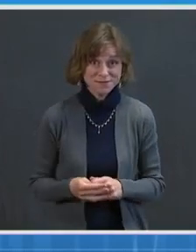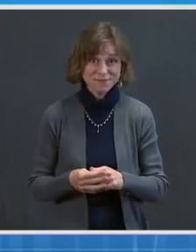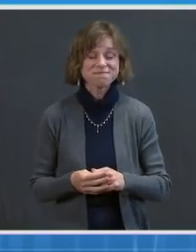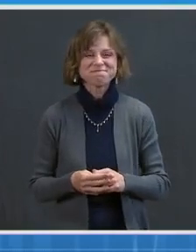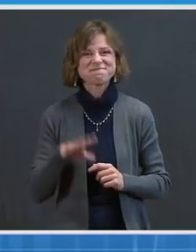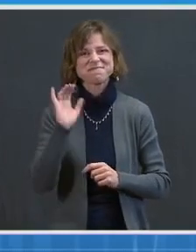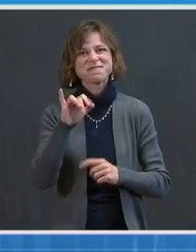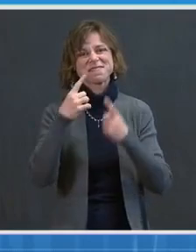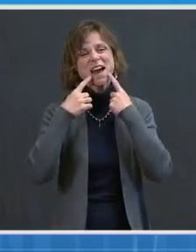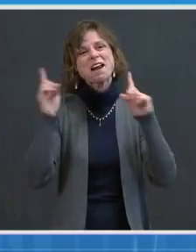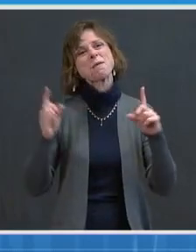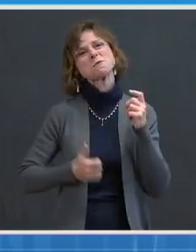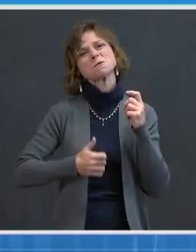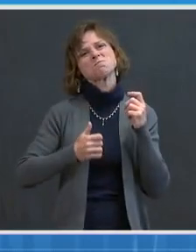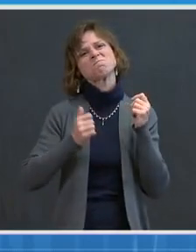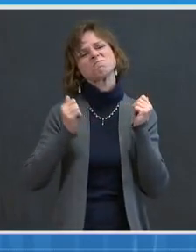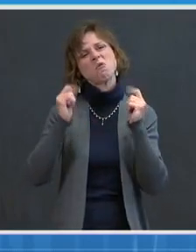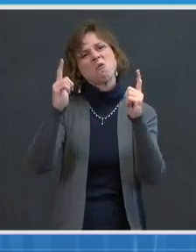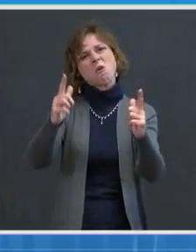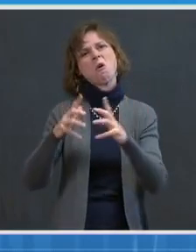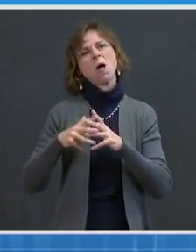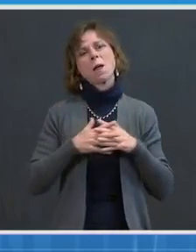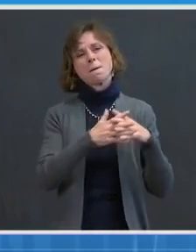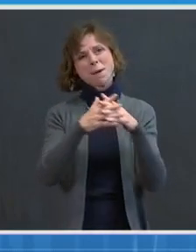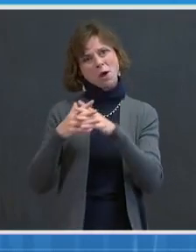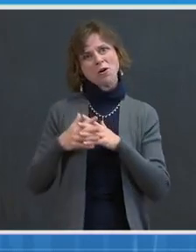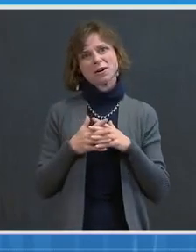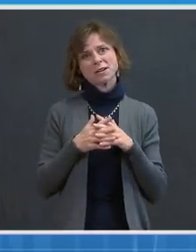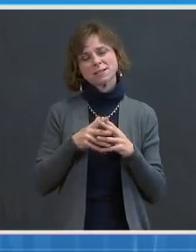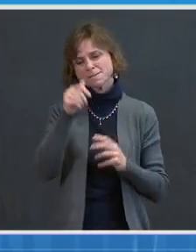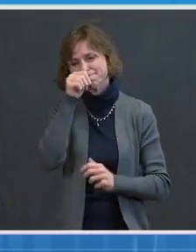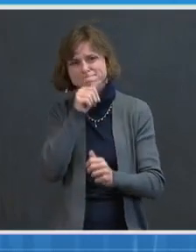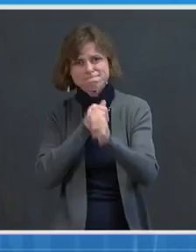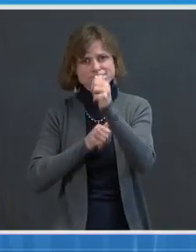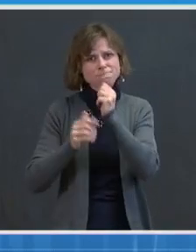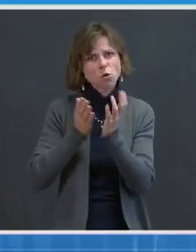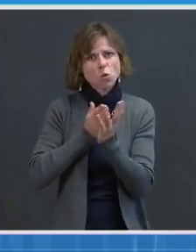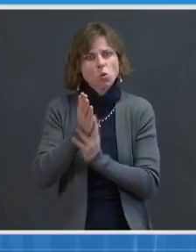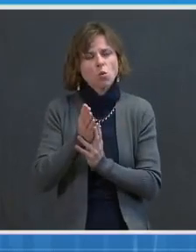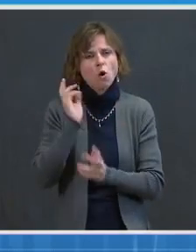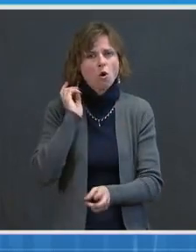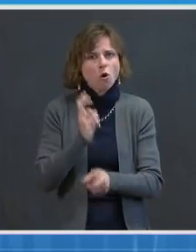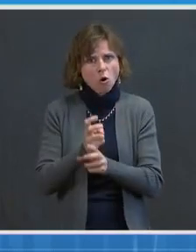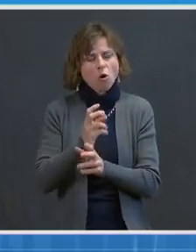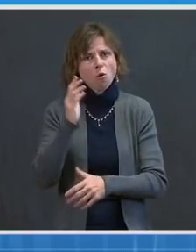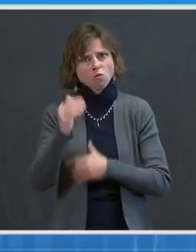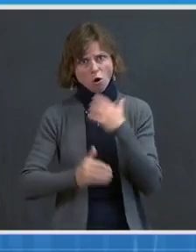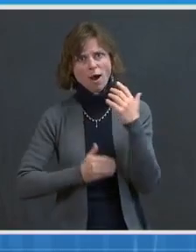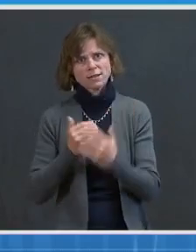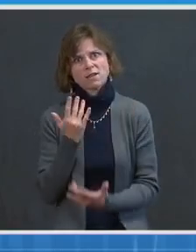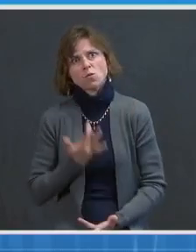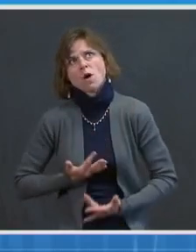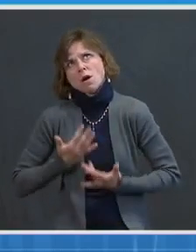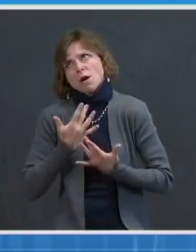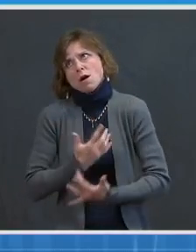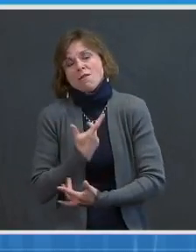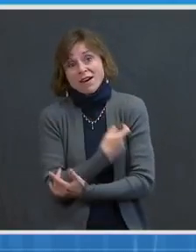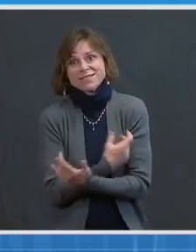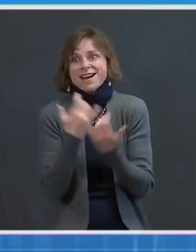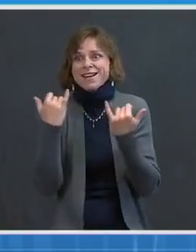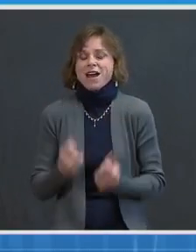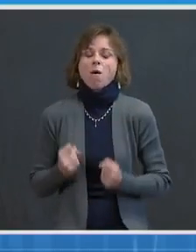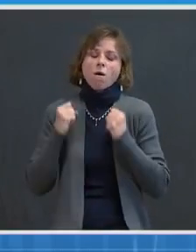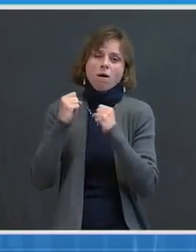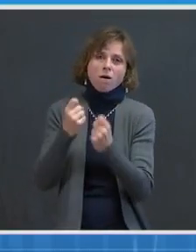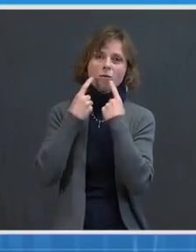accomplishment every American going through the difficult process of waiting for the vaccine can take pride in. And as more people